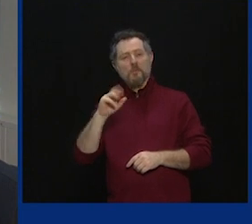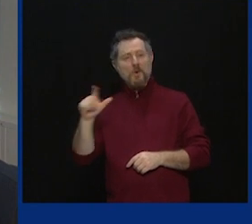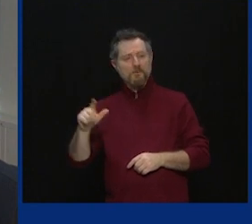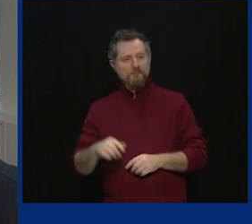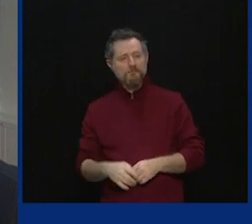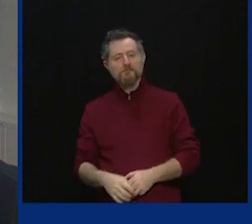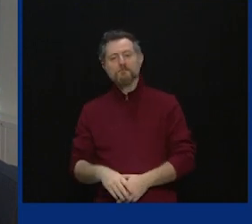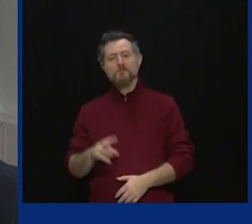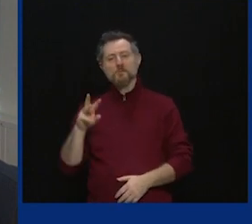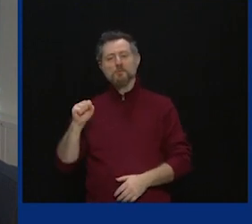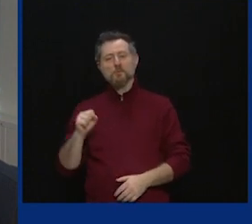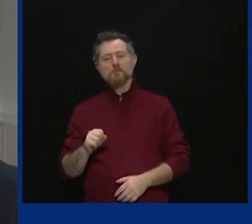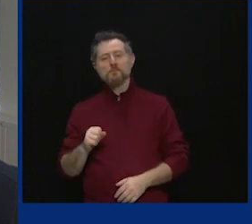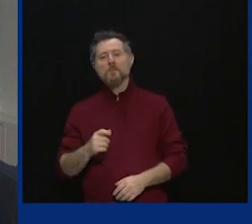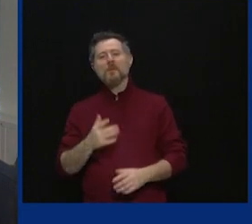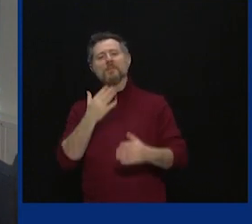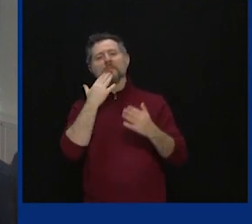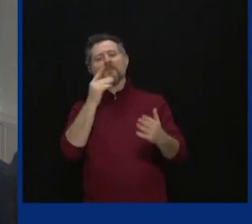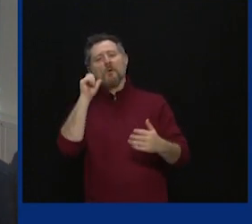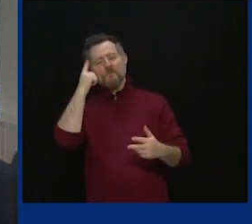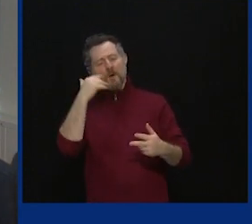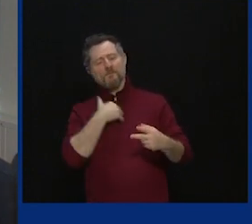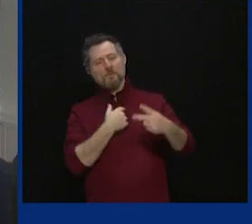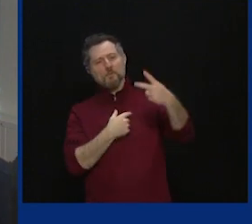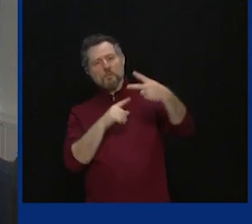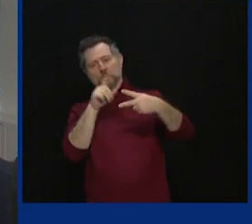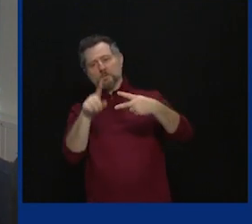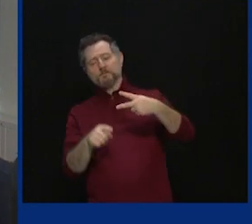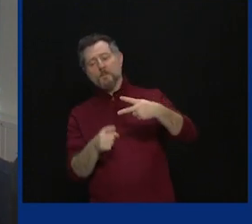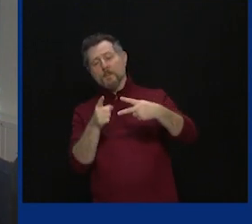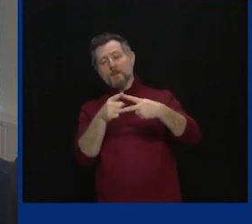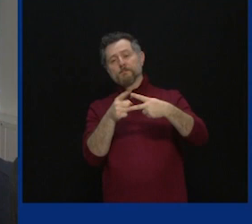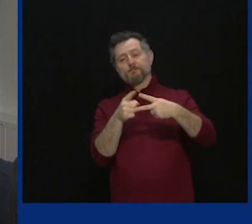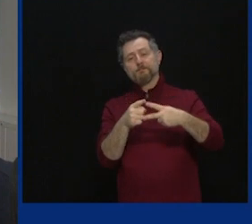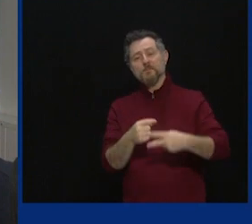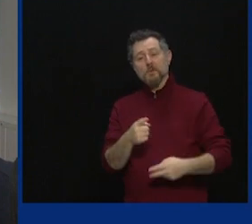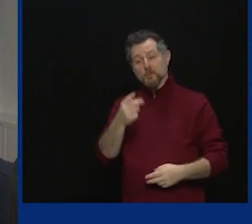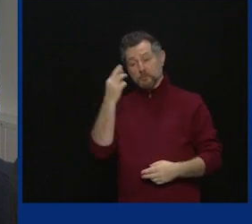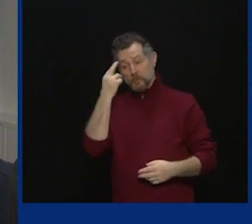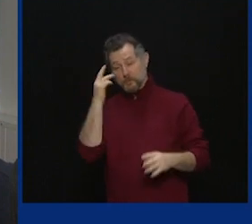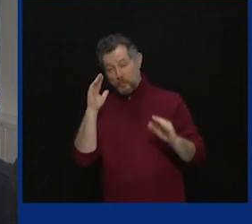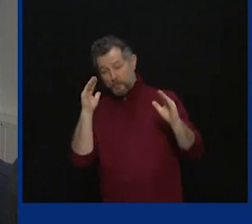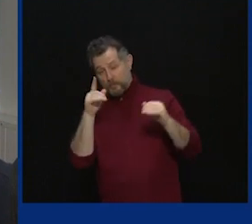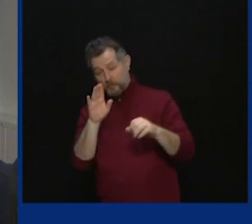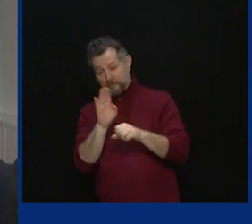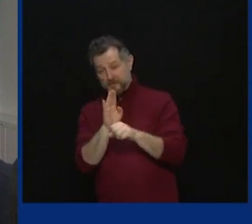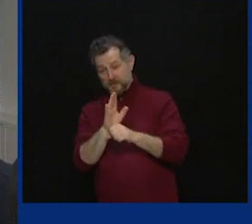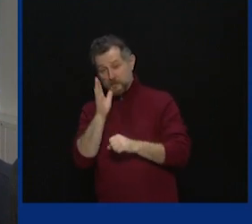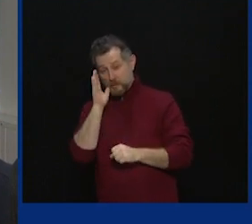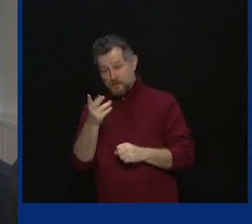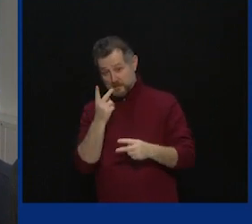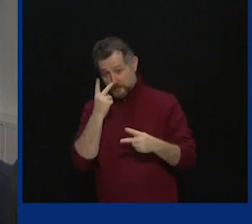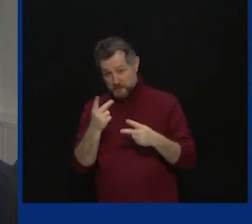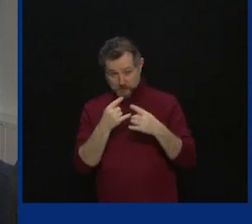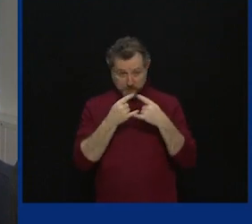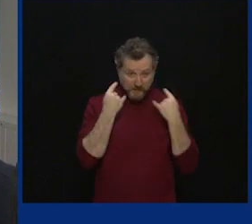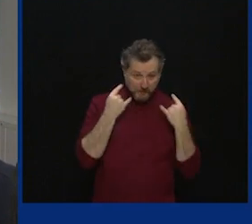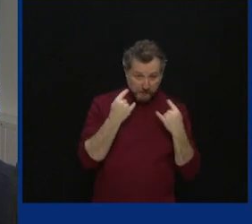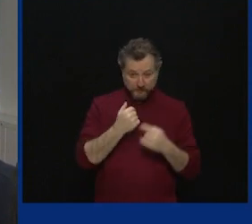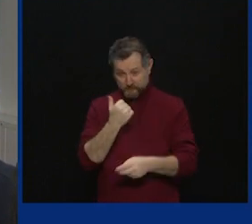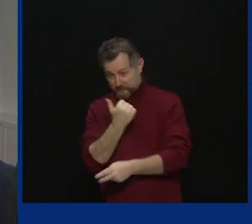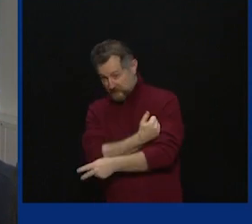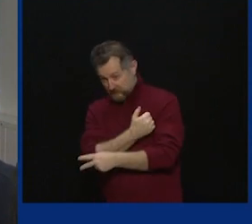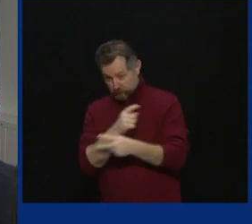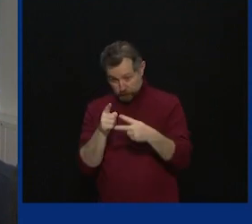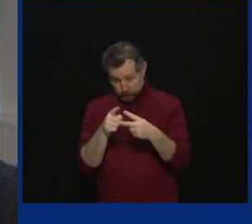that businesses will look at this sort of vax or mask mandate and choose vaccination? And also,